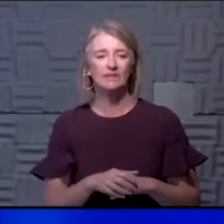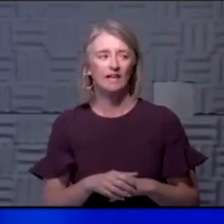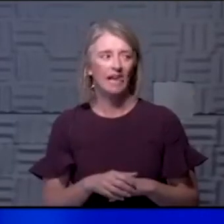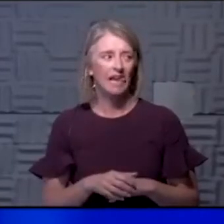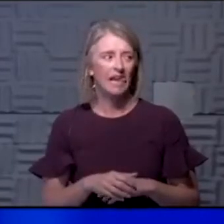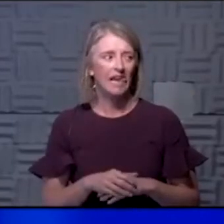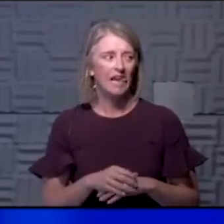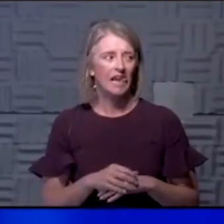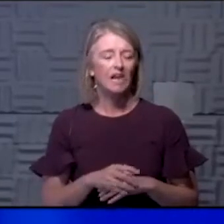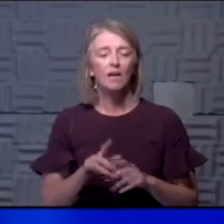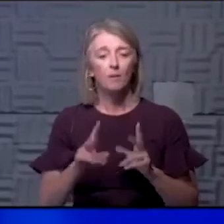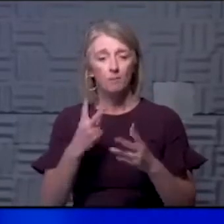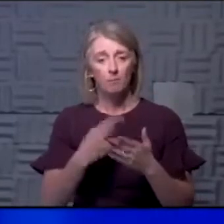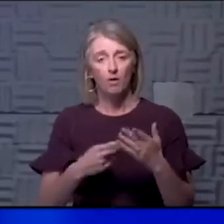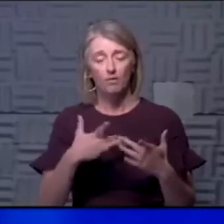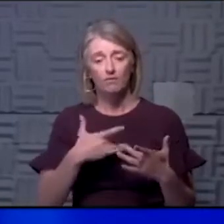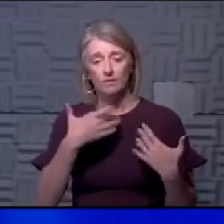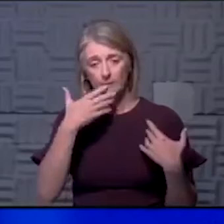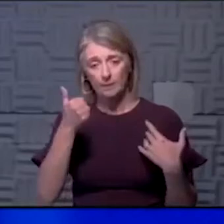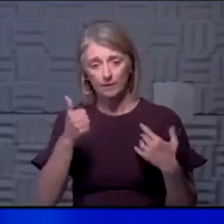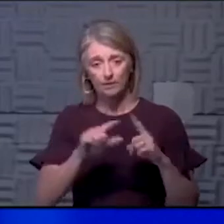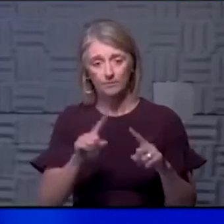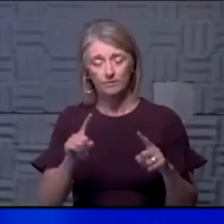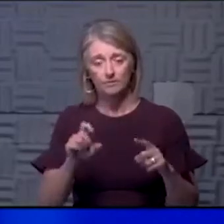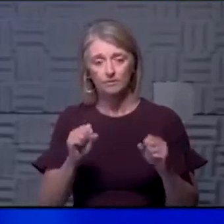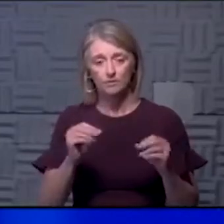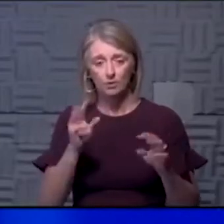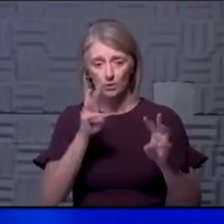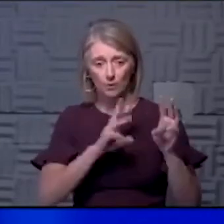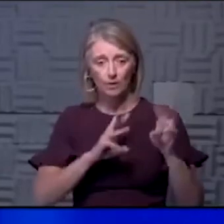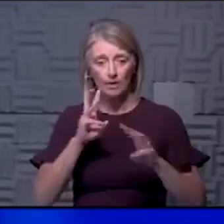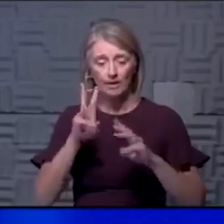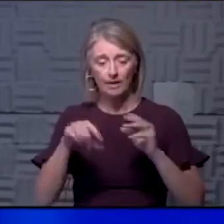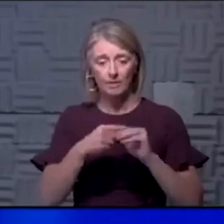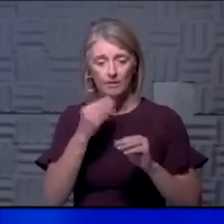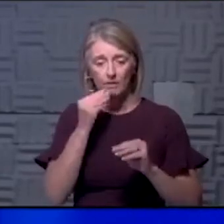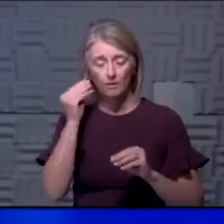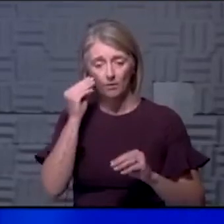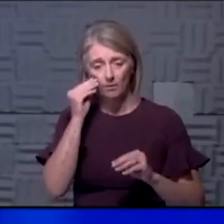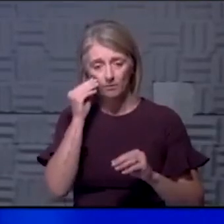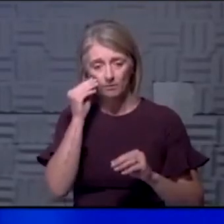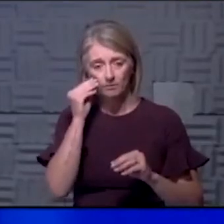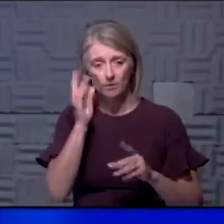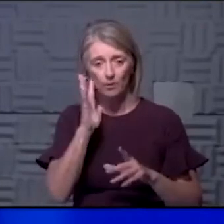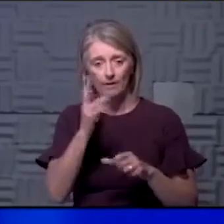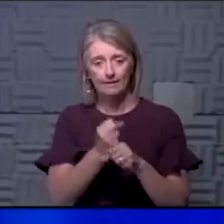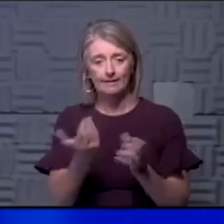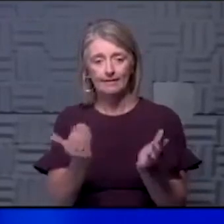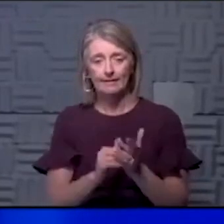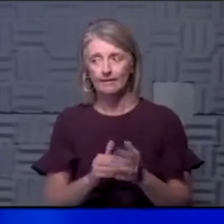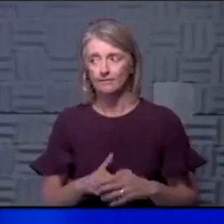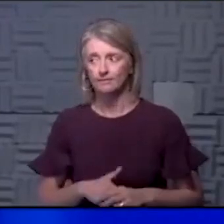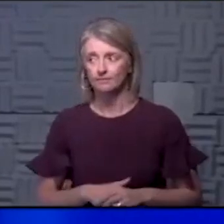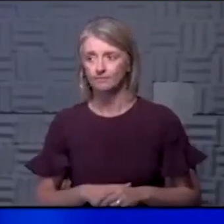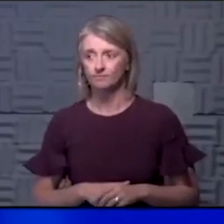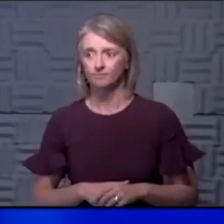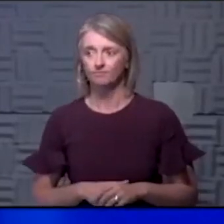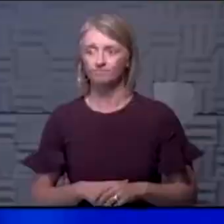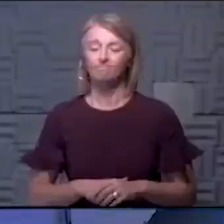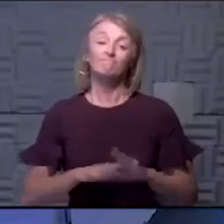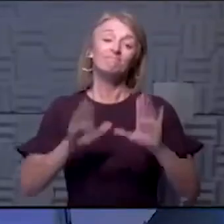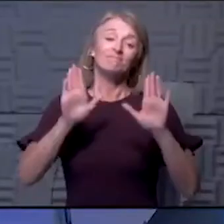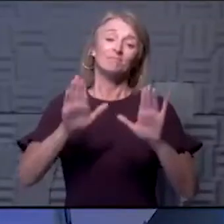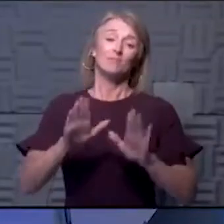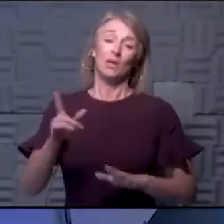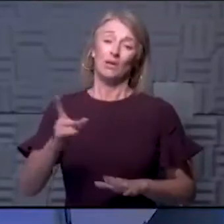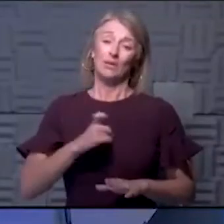say they are on the mend, but she wants to know, they are so worried about going home. Are they going to get it again? Oh, that's a great question, Dana.